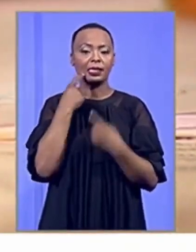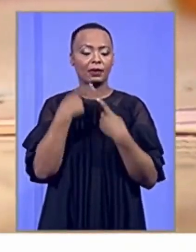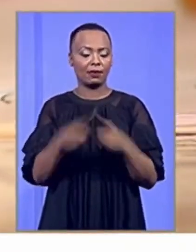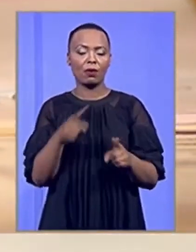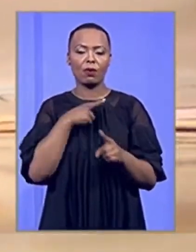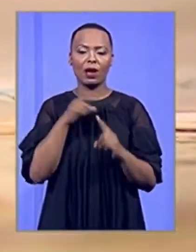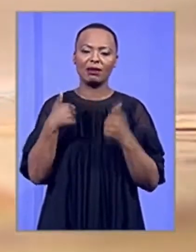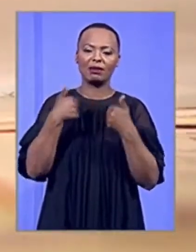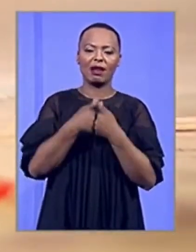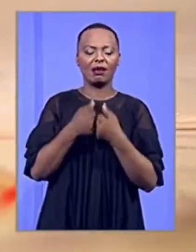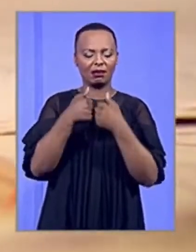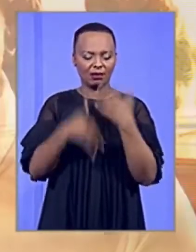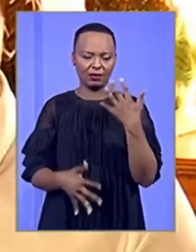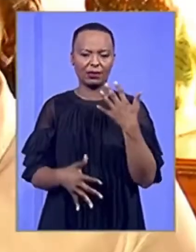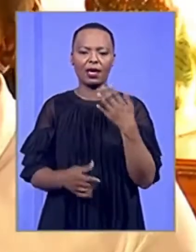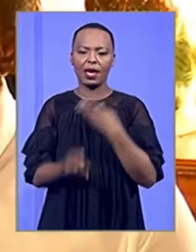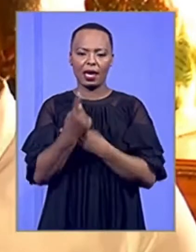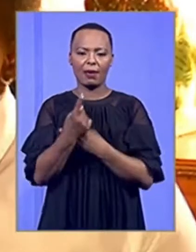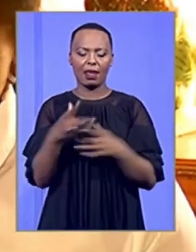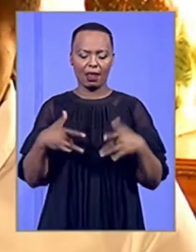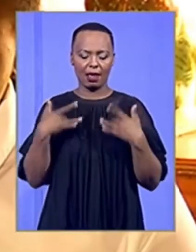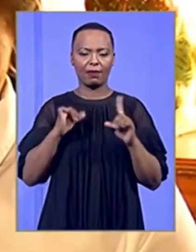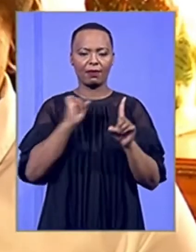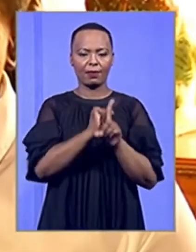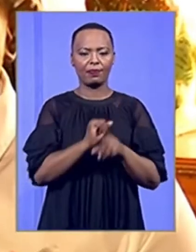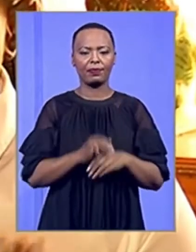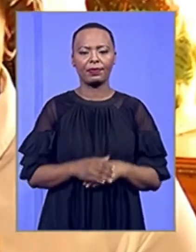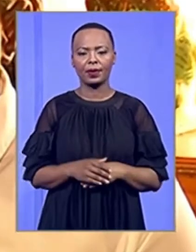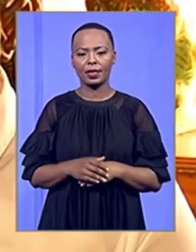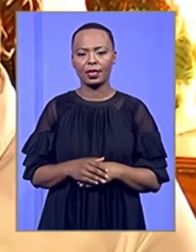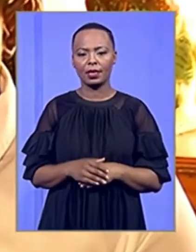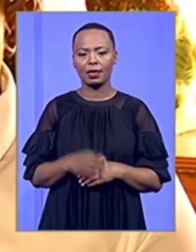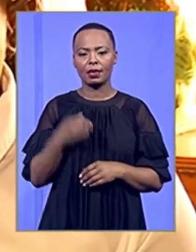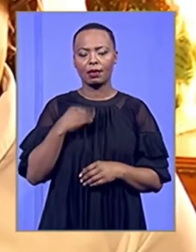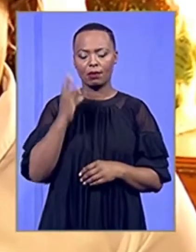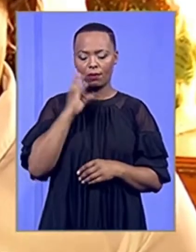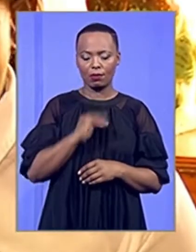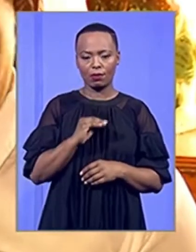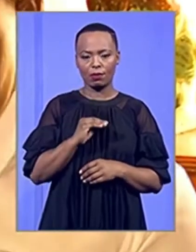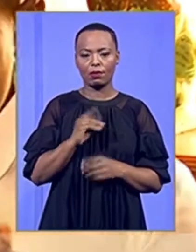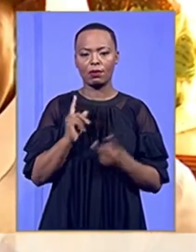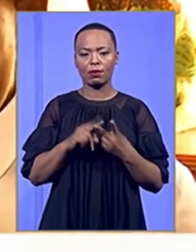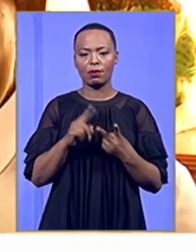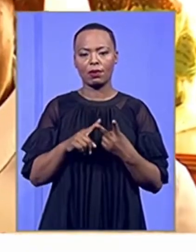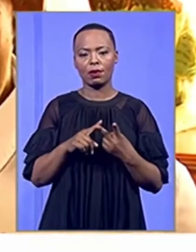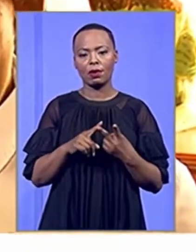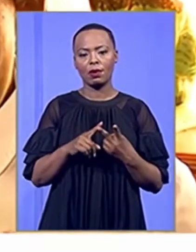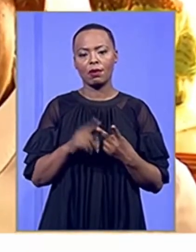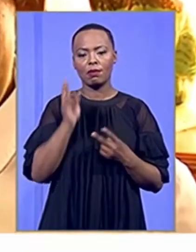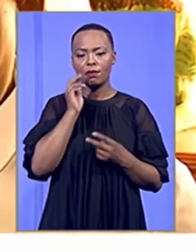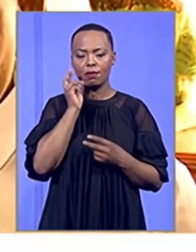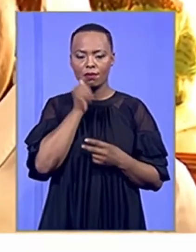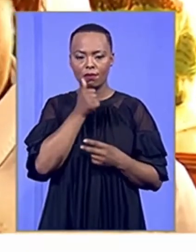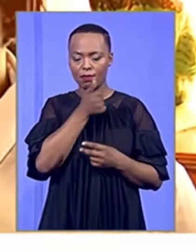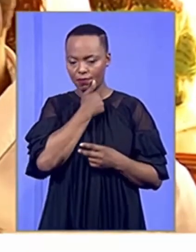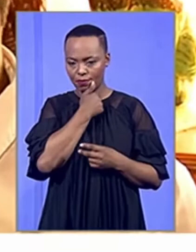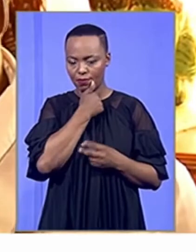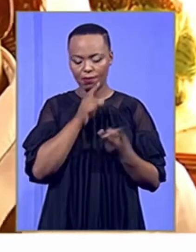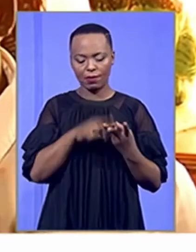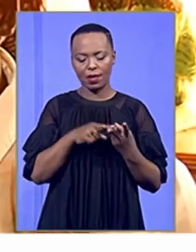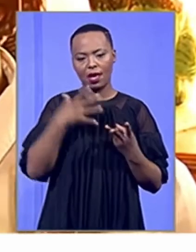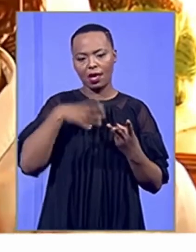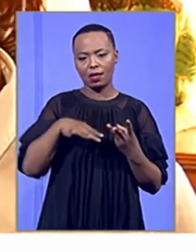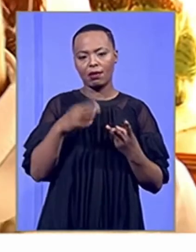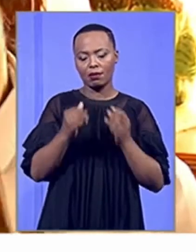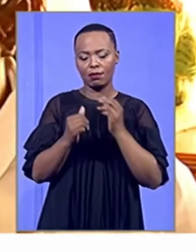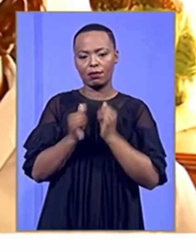tšeo di mmušeditšego morago. Ke ile la manaka le magolaka then ngwana ga ishe mo a disabled then